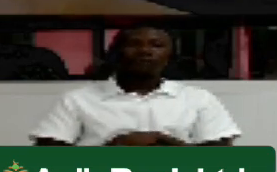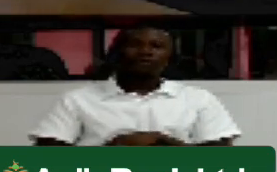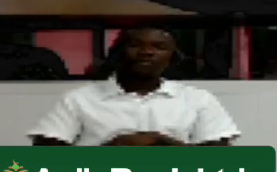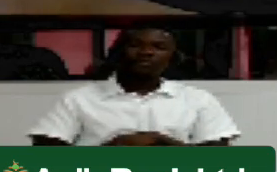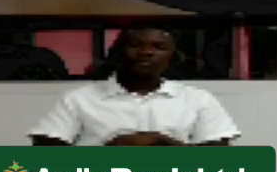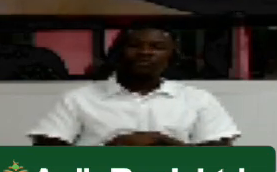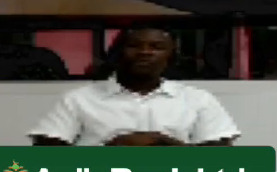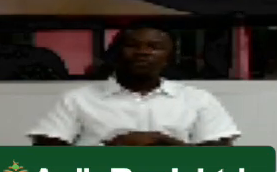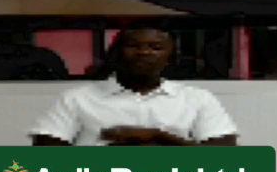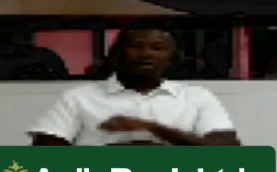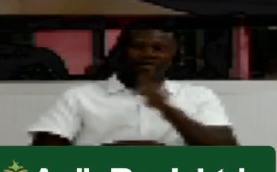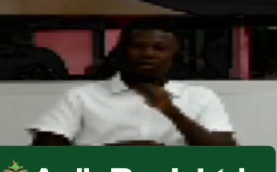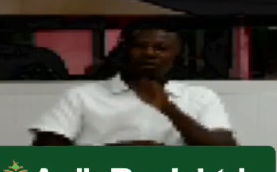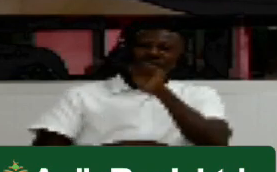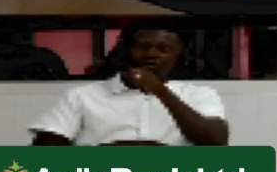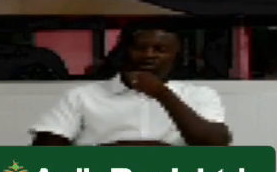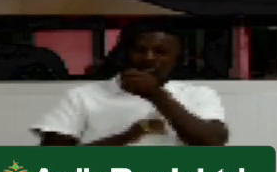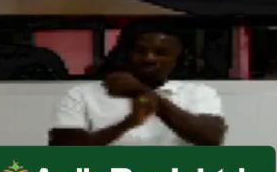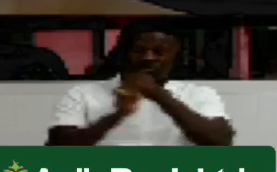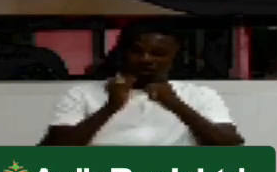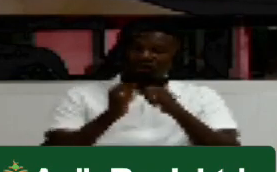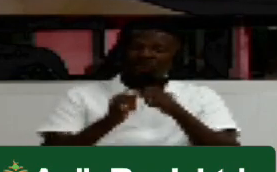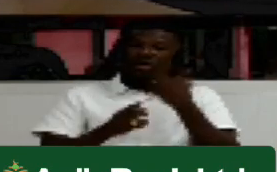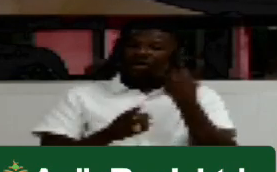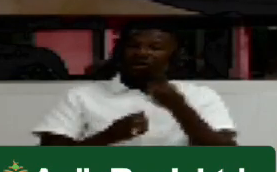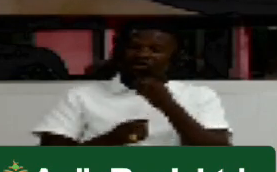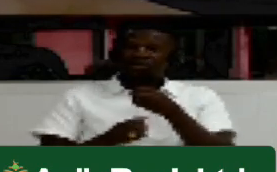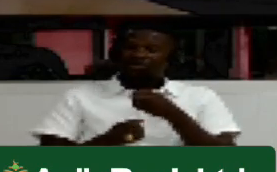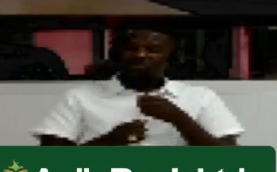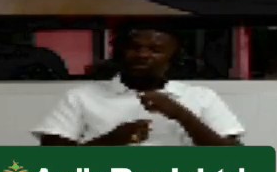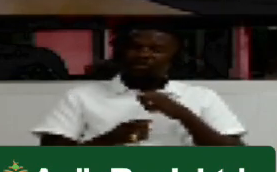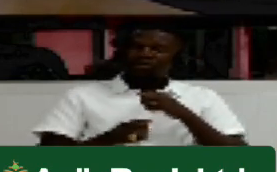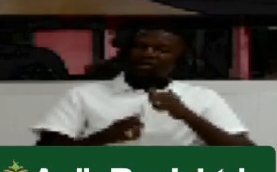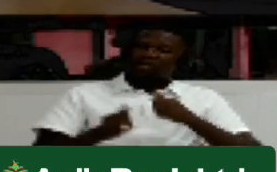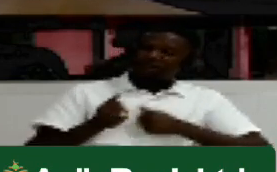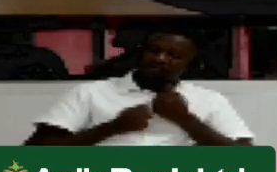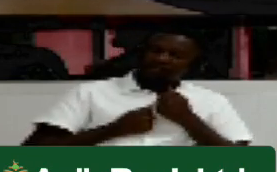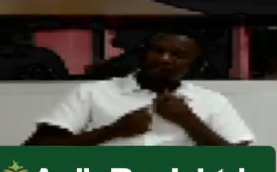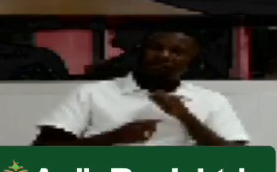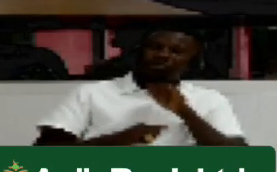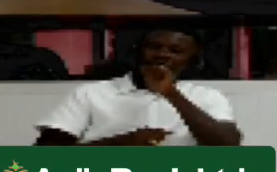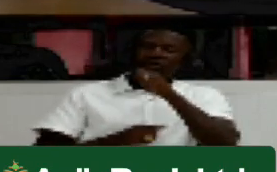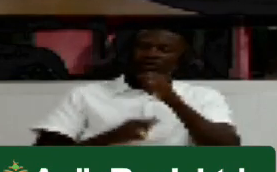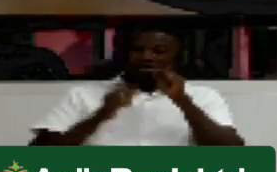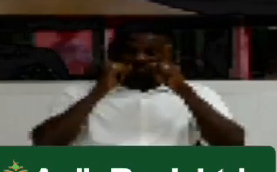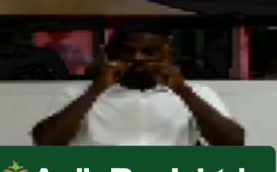And your situation, how has it impacted on the life of your family?